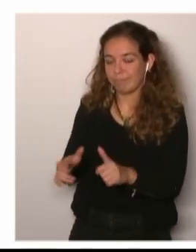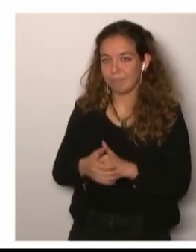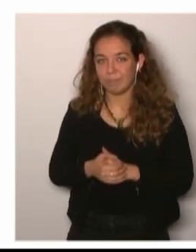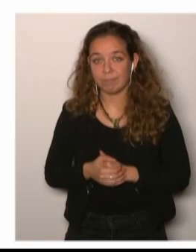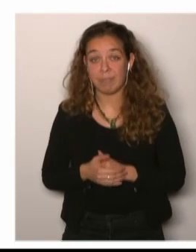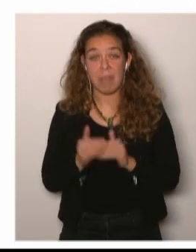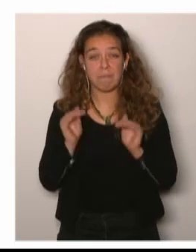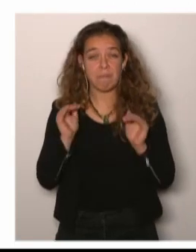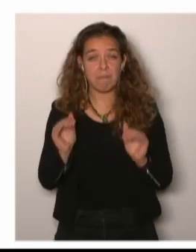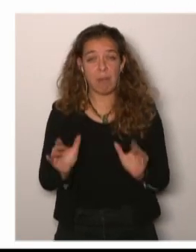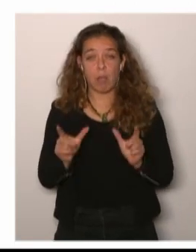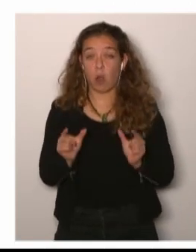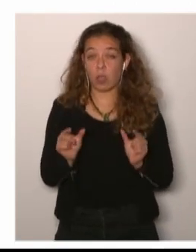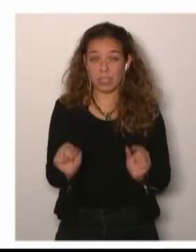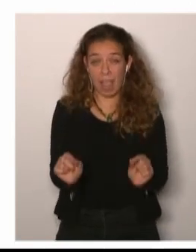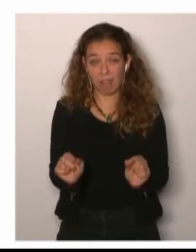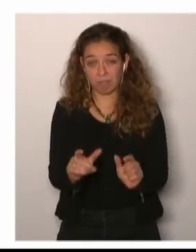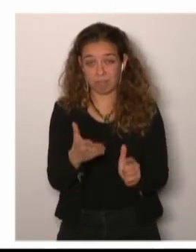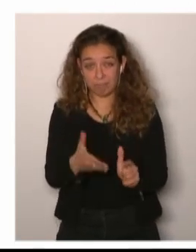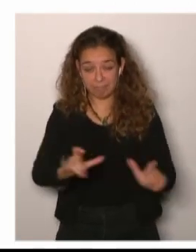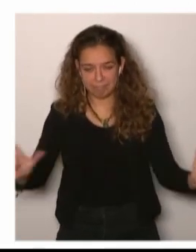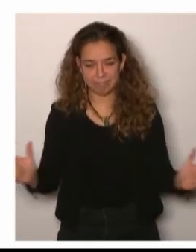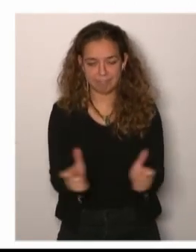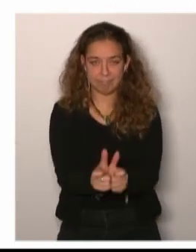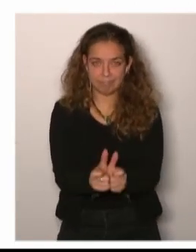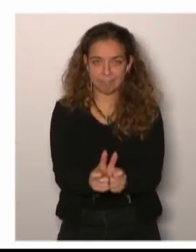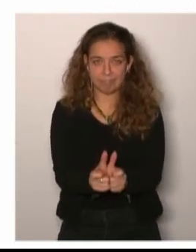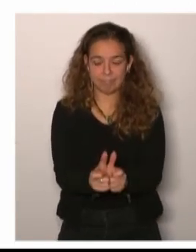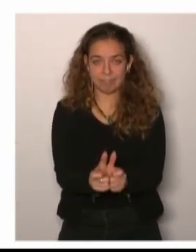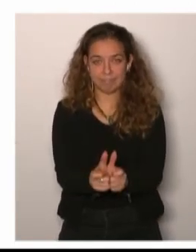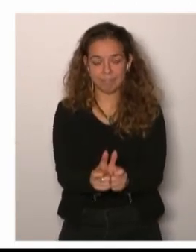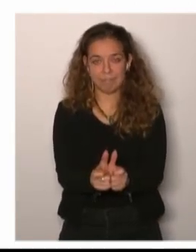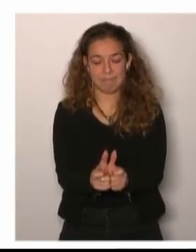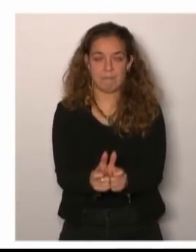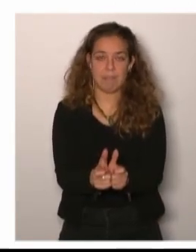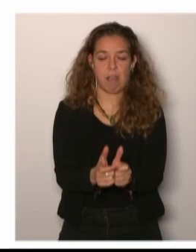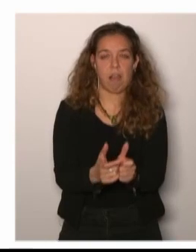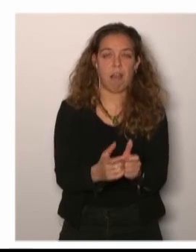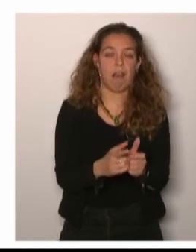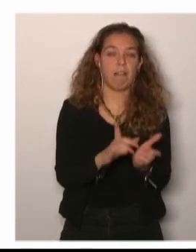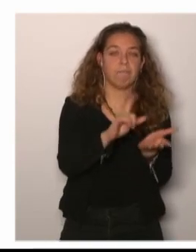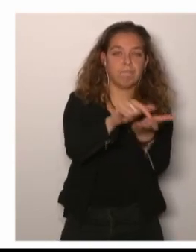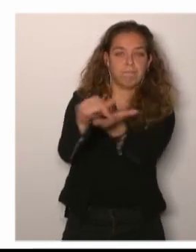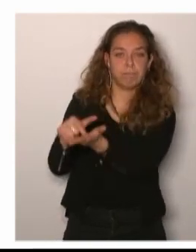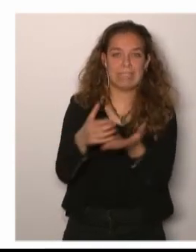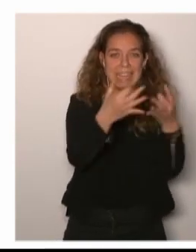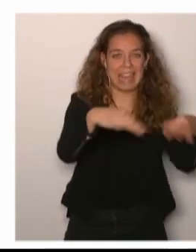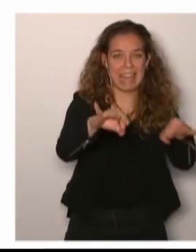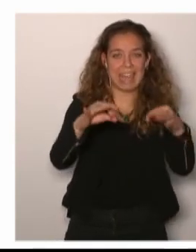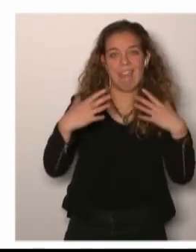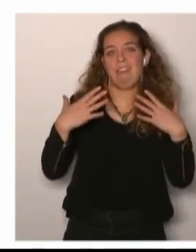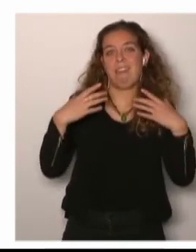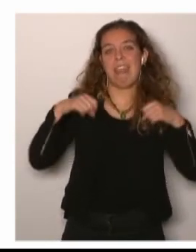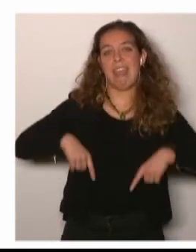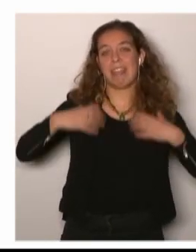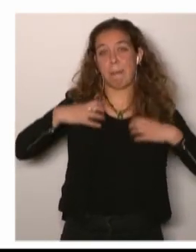there are huge differences between the member states in the take-up of cancer screening. And it's exactly the same with innovative medicines. The access